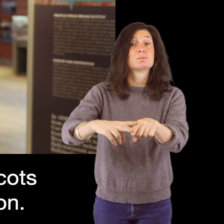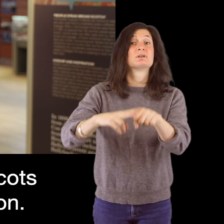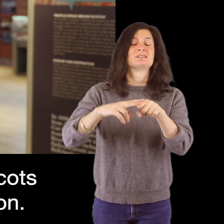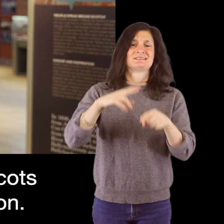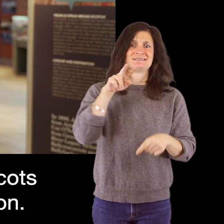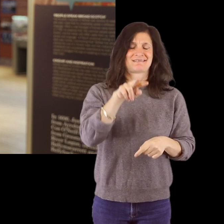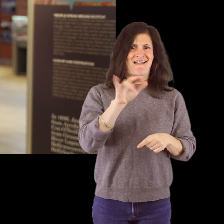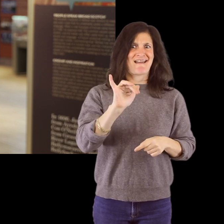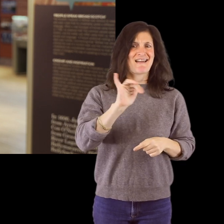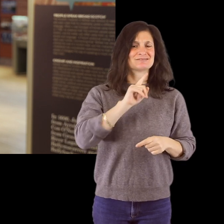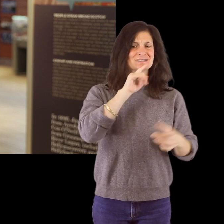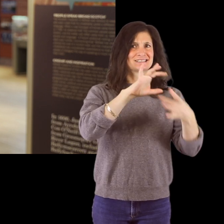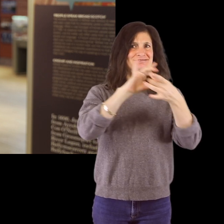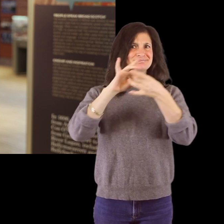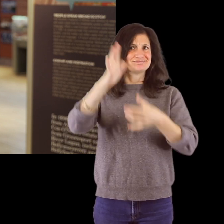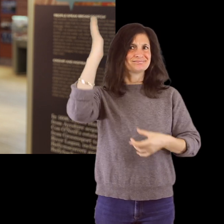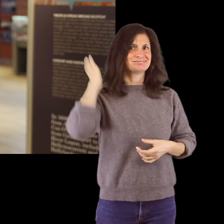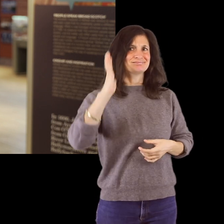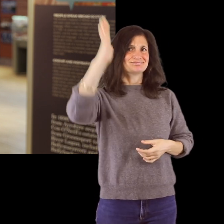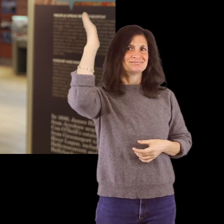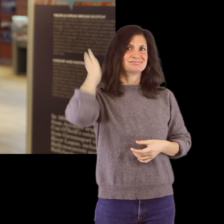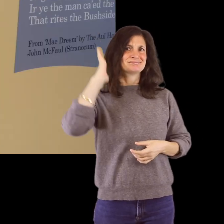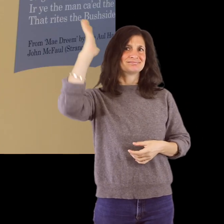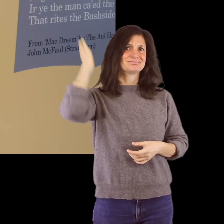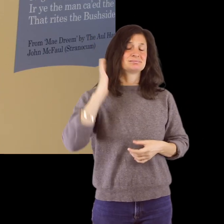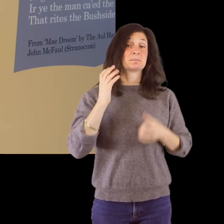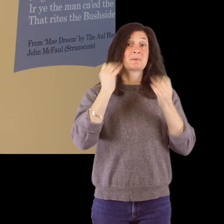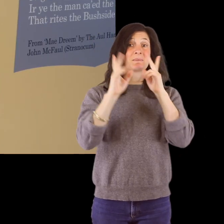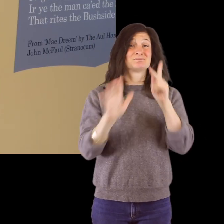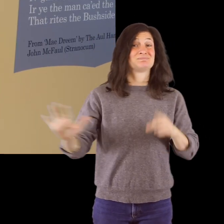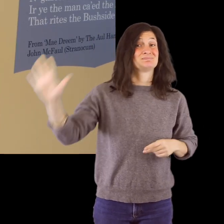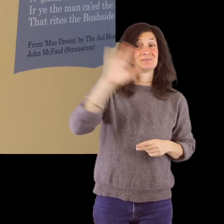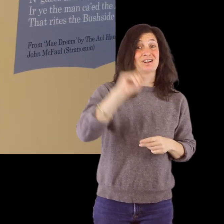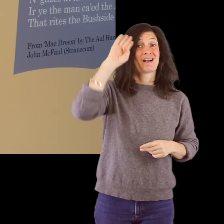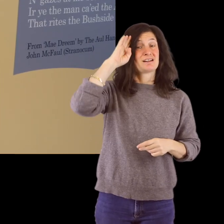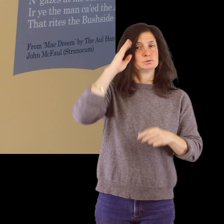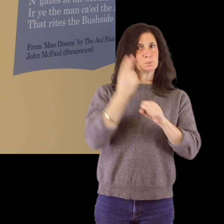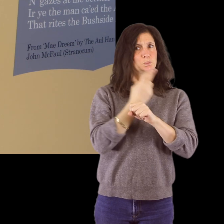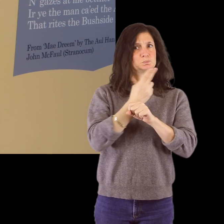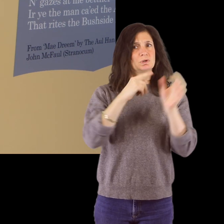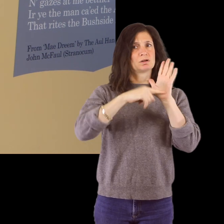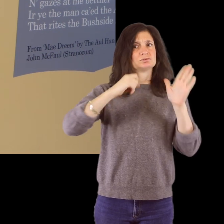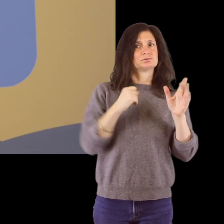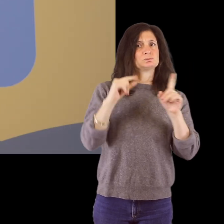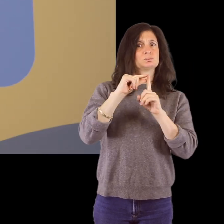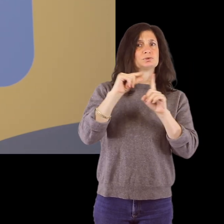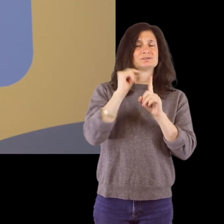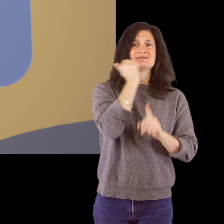tradition. You can experience the words and the vocabulary, seeing how it has dated back across the